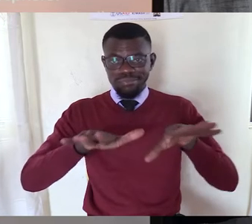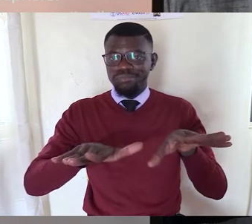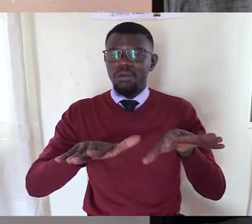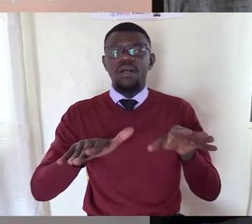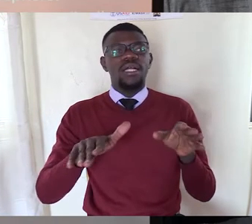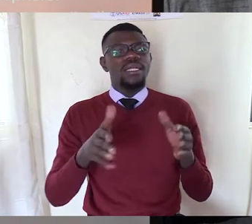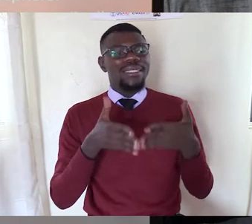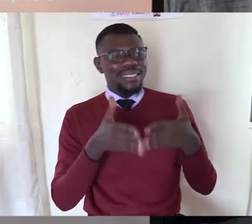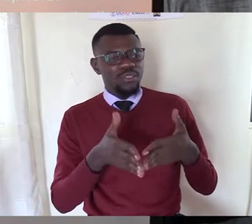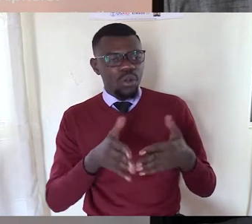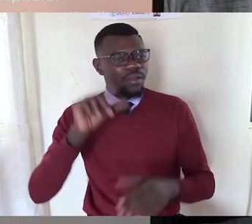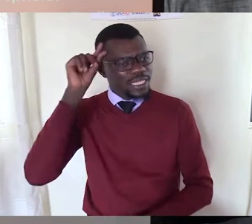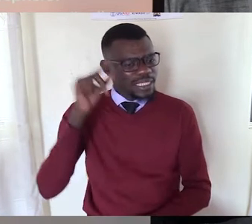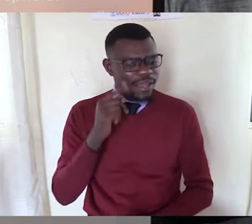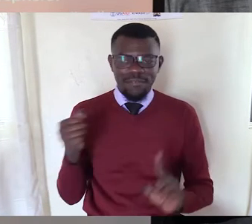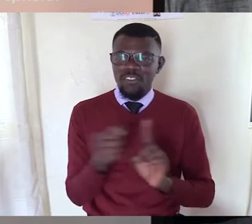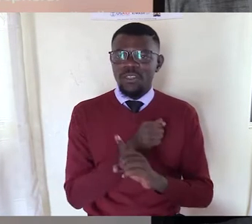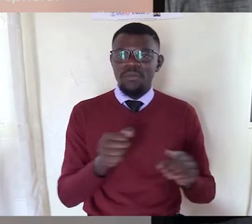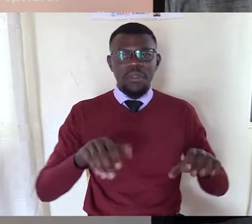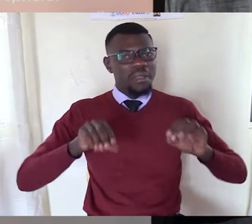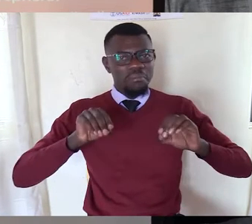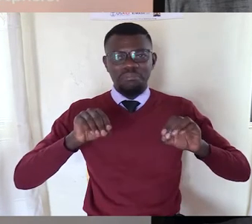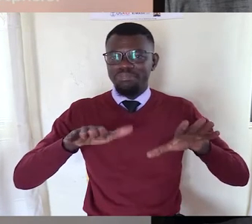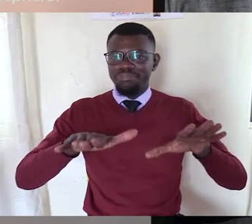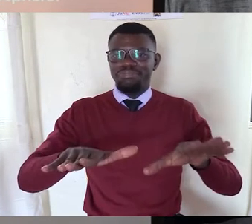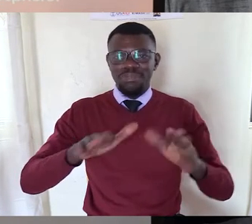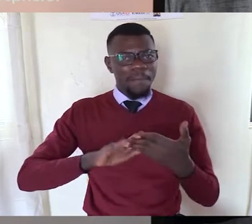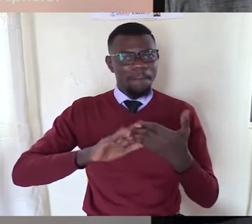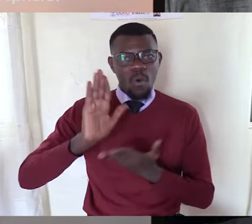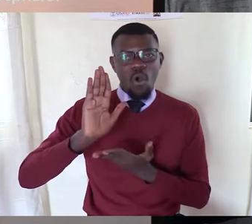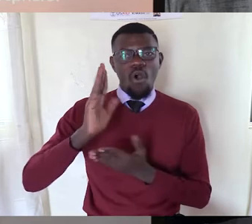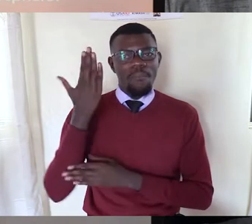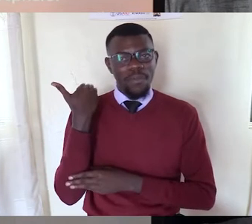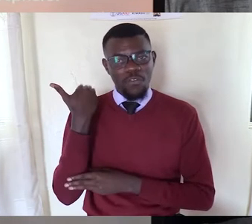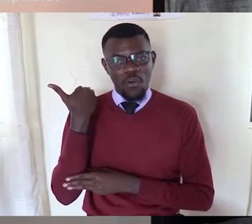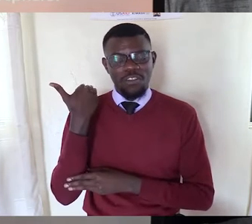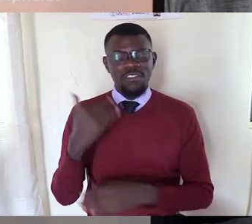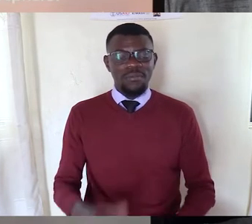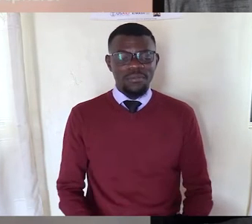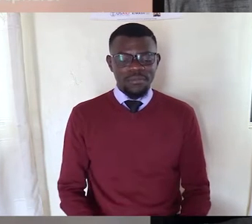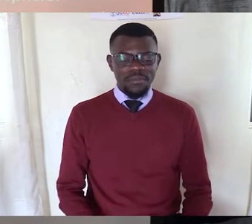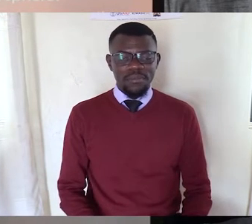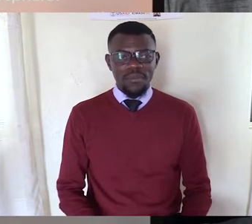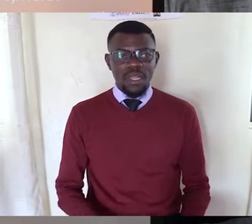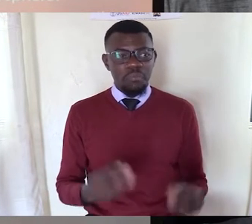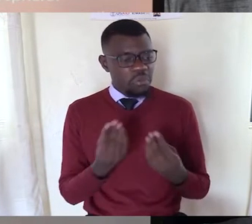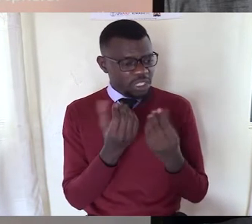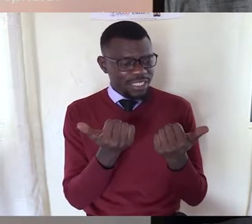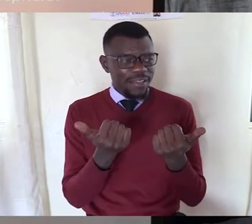and gender-based violence was very, very key when it comes to